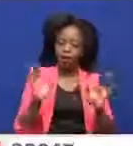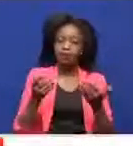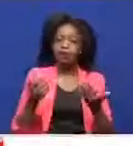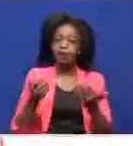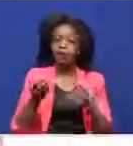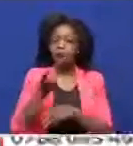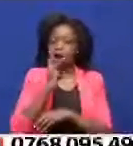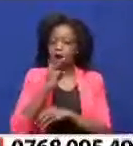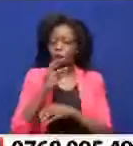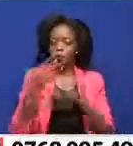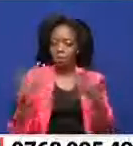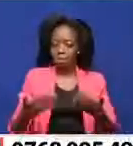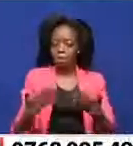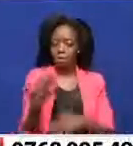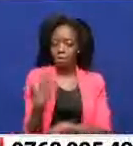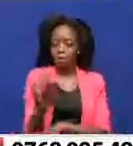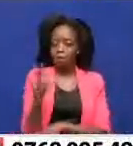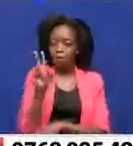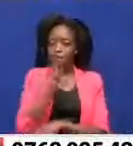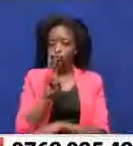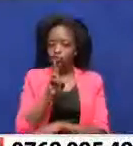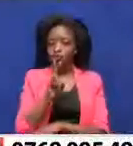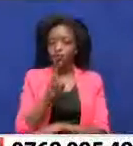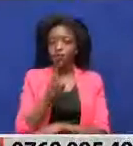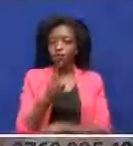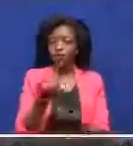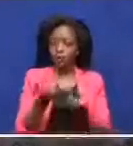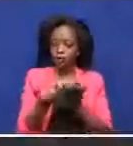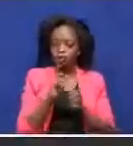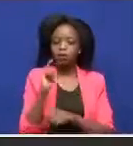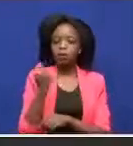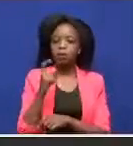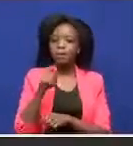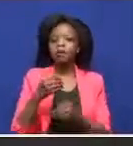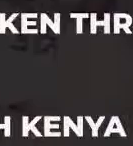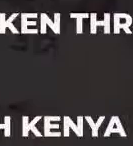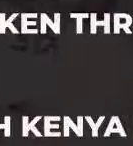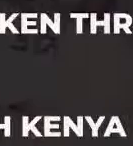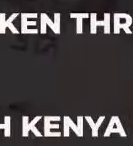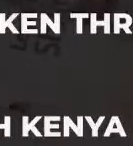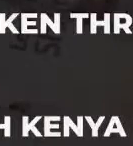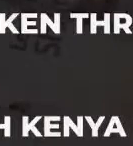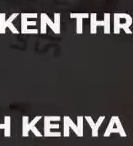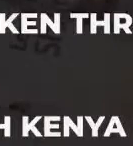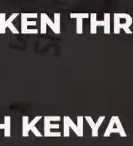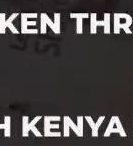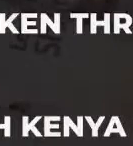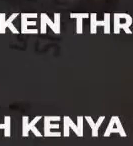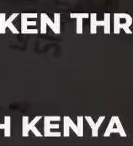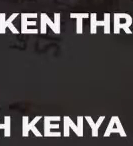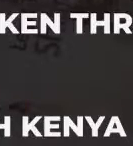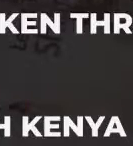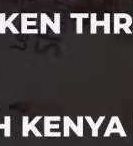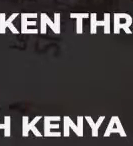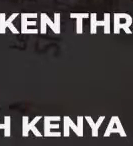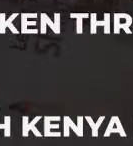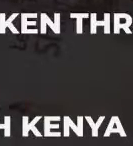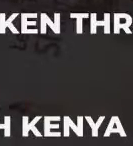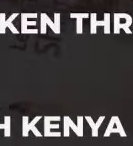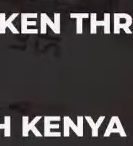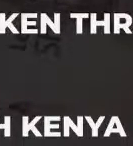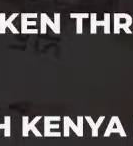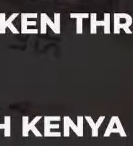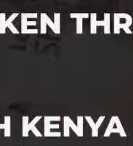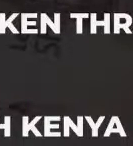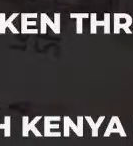waterproof material, and used textiles sold in Kenya shall have a mass of kilograms that complies with the respective standard. Importation